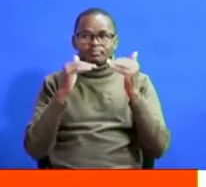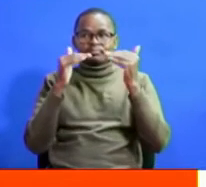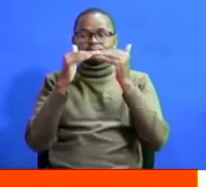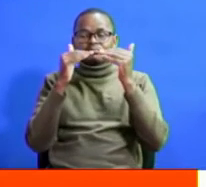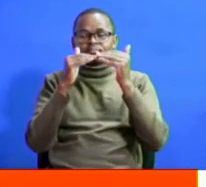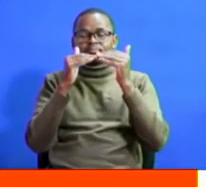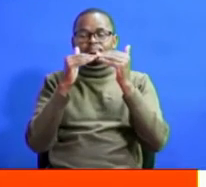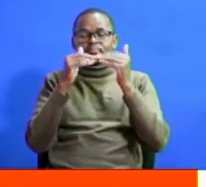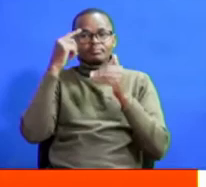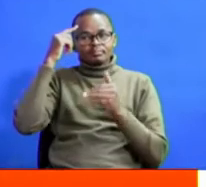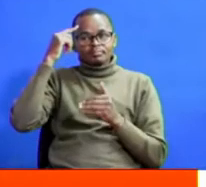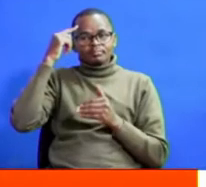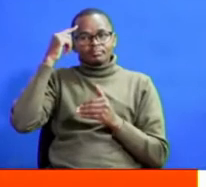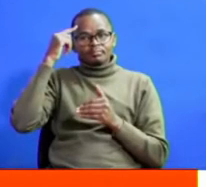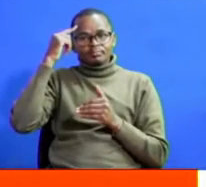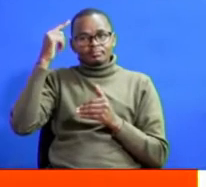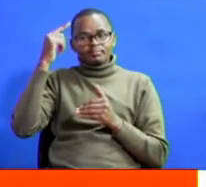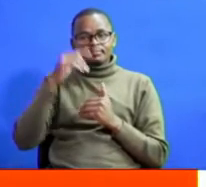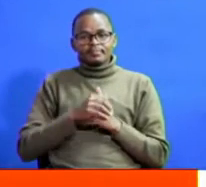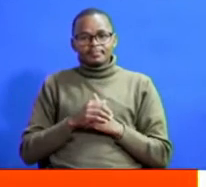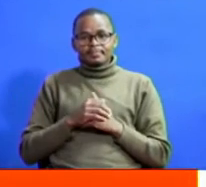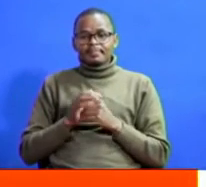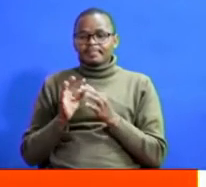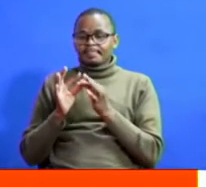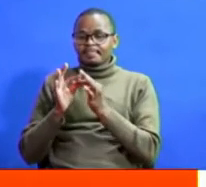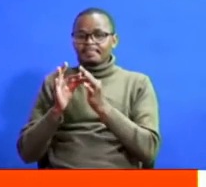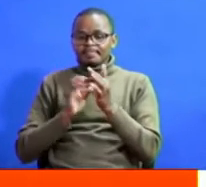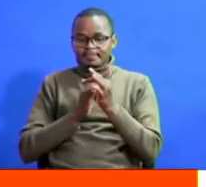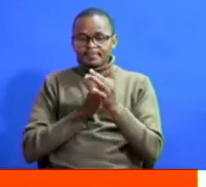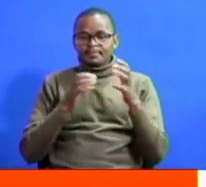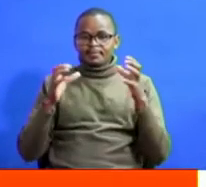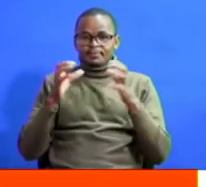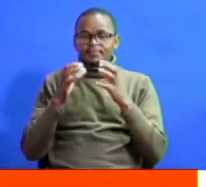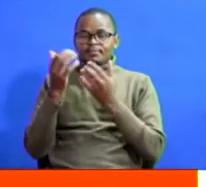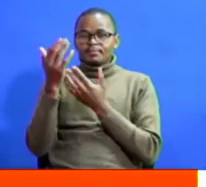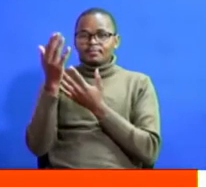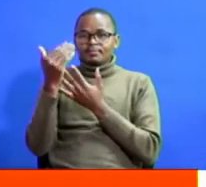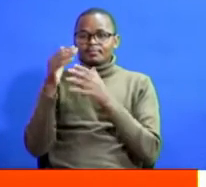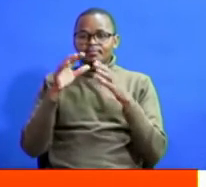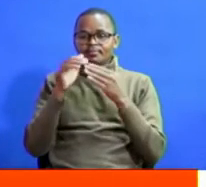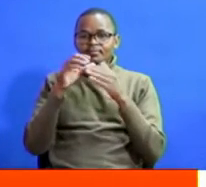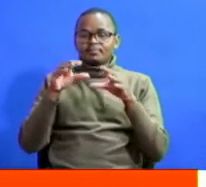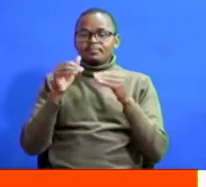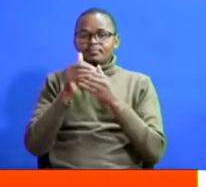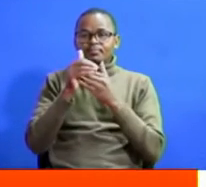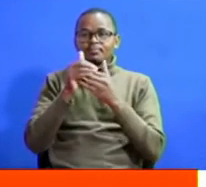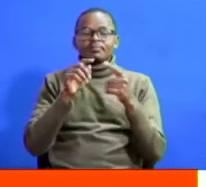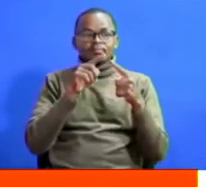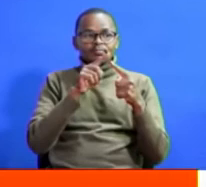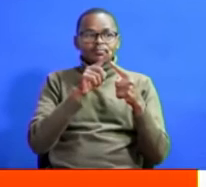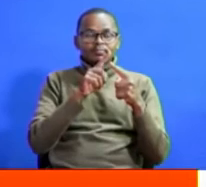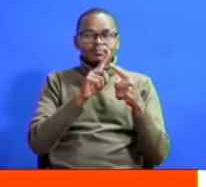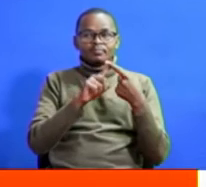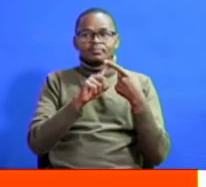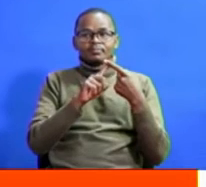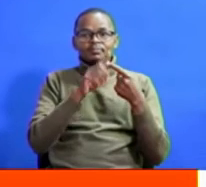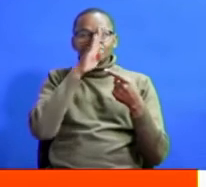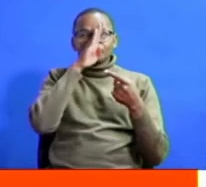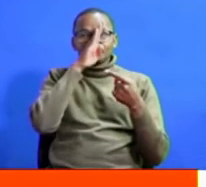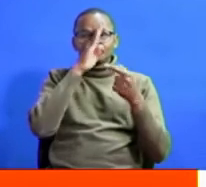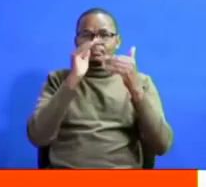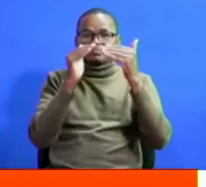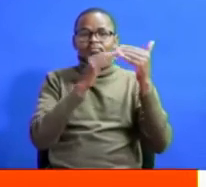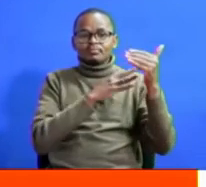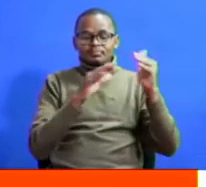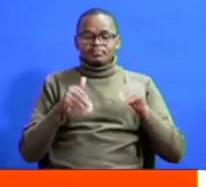So for the coalitions, our parties, we expect them to take the lead, mm-hmm. and to actually be democratic